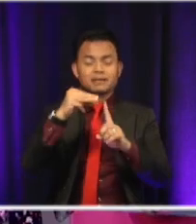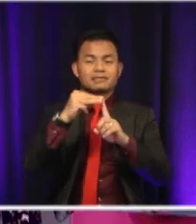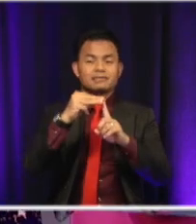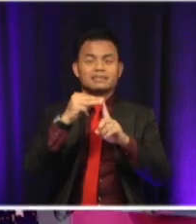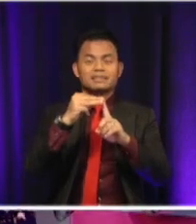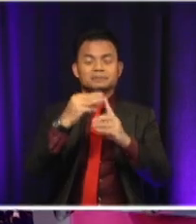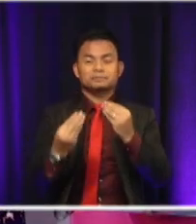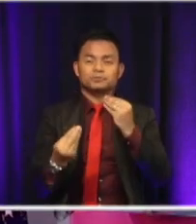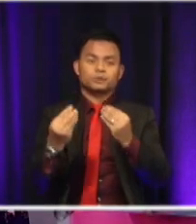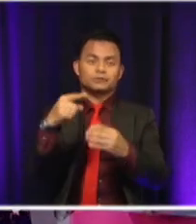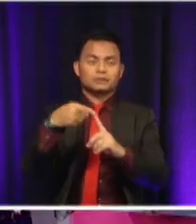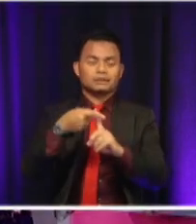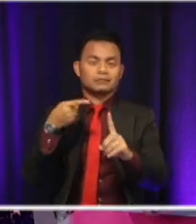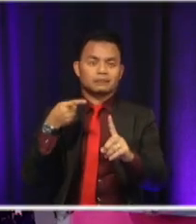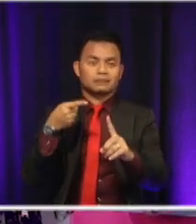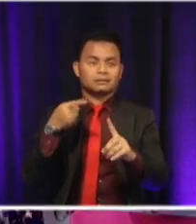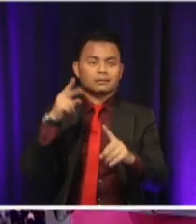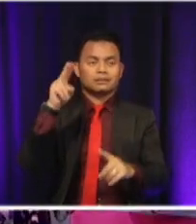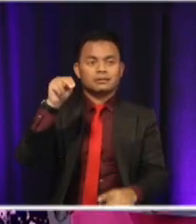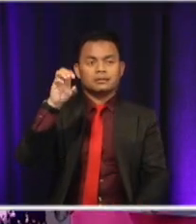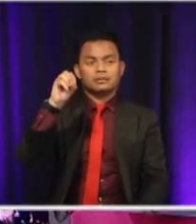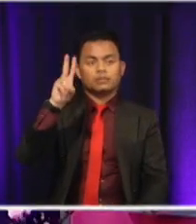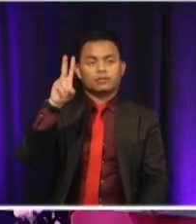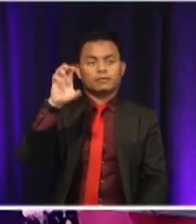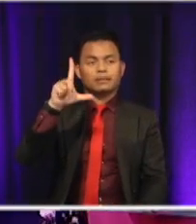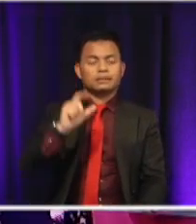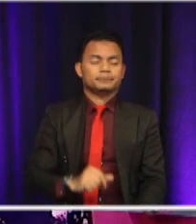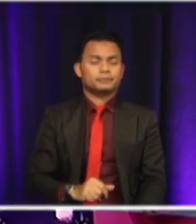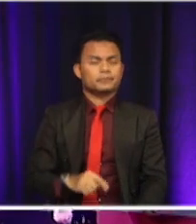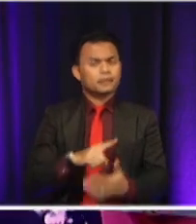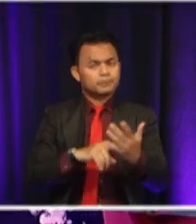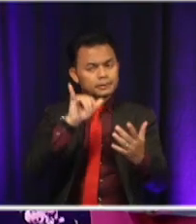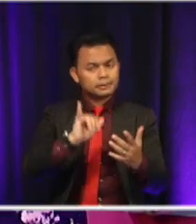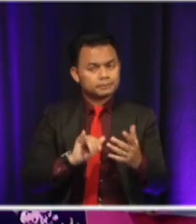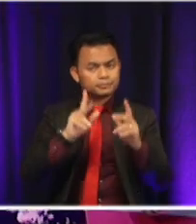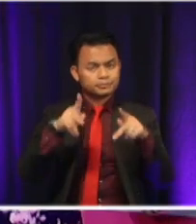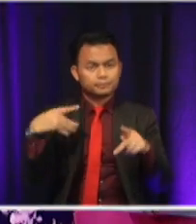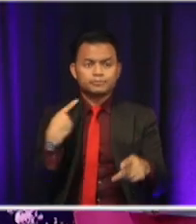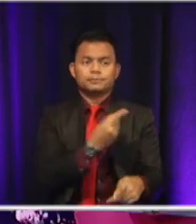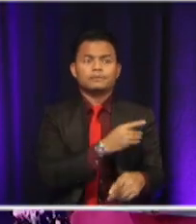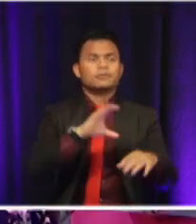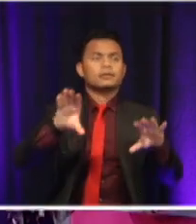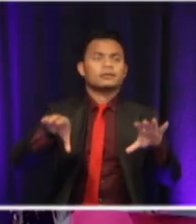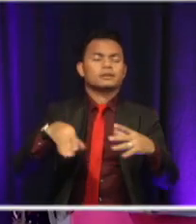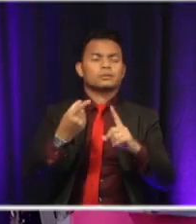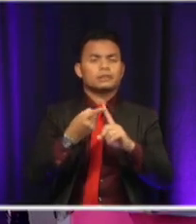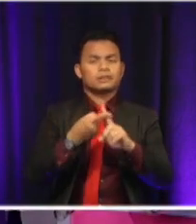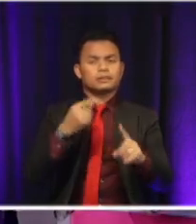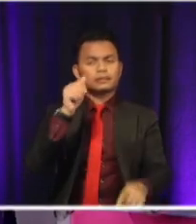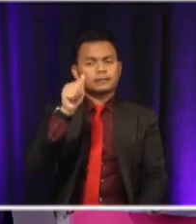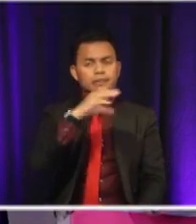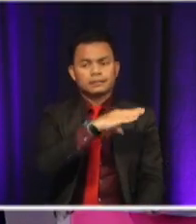the novels. What are you supposed to do in an A question? Analyze the